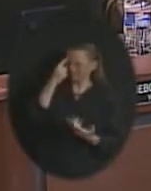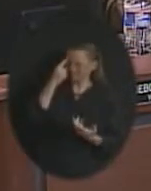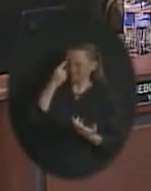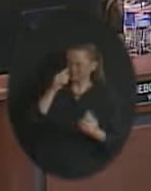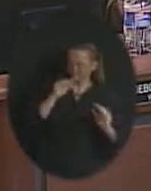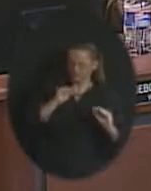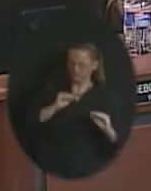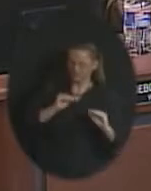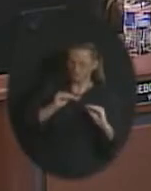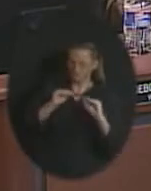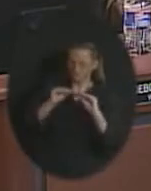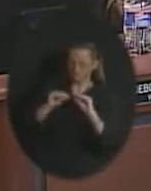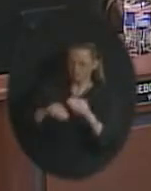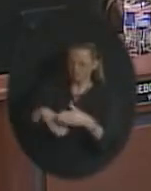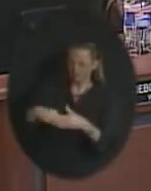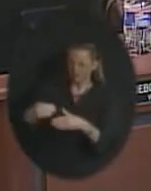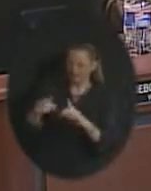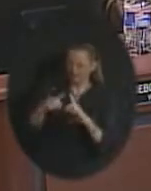for graduation.